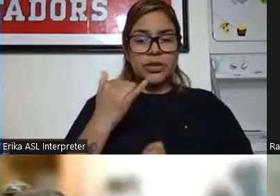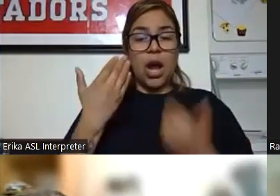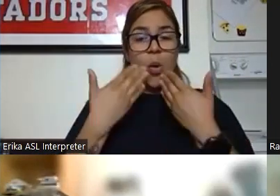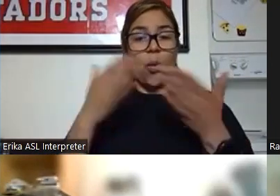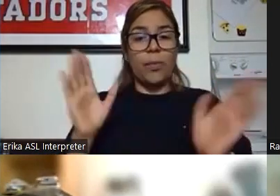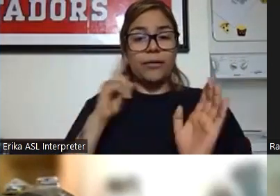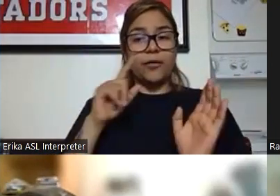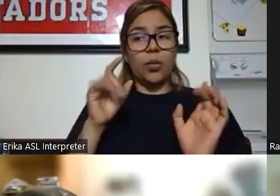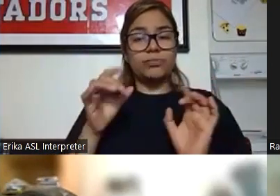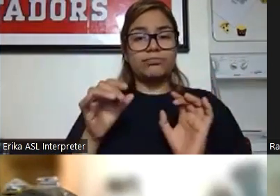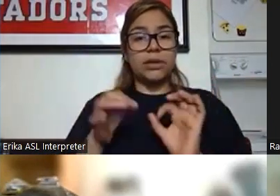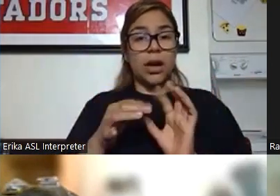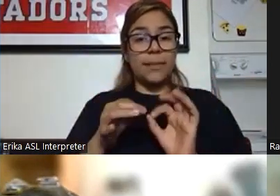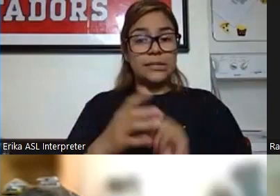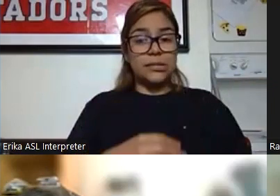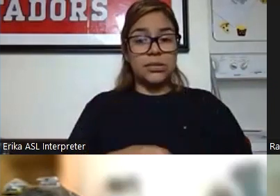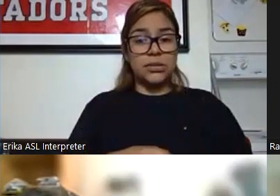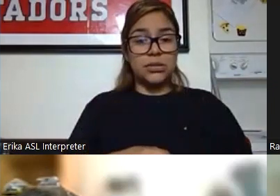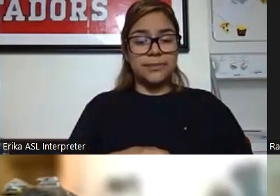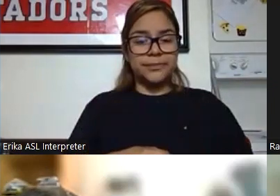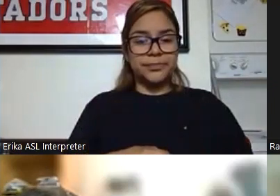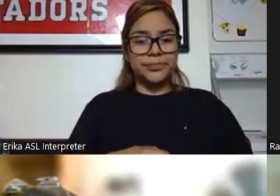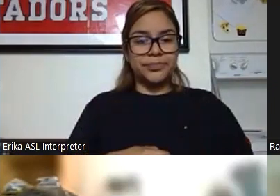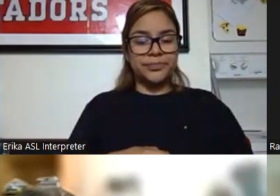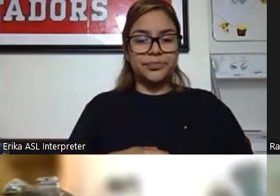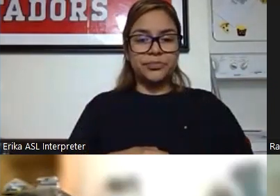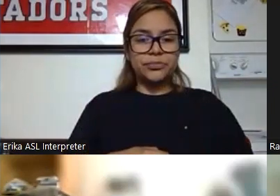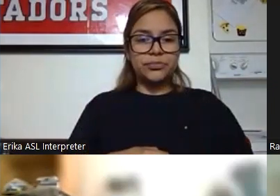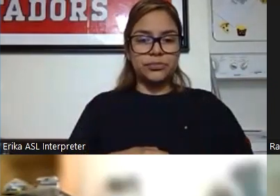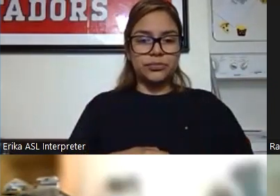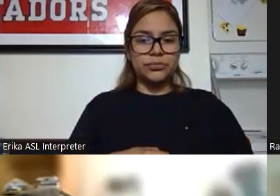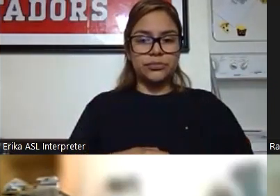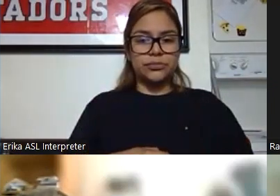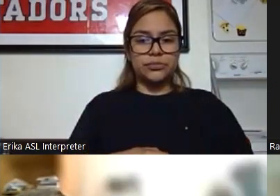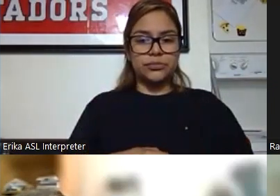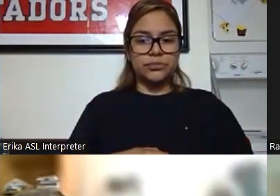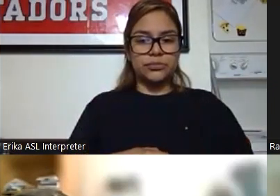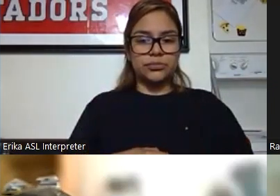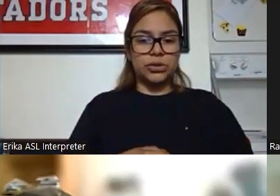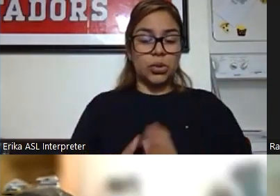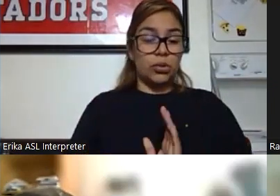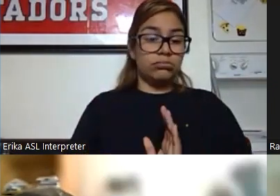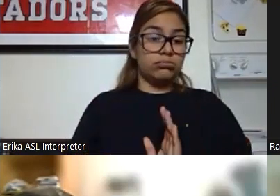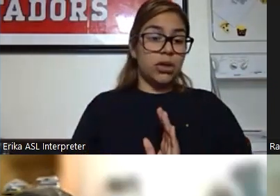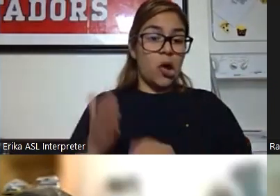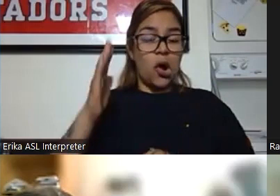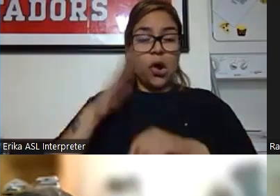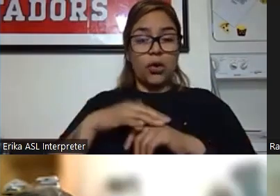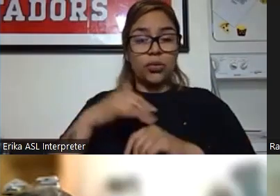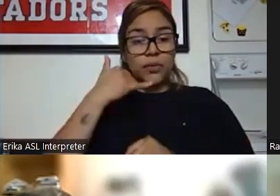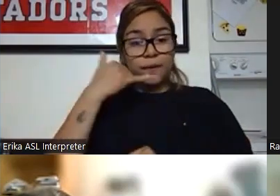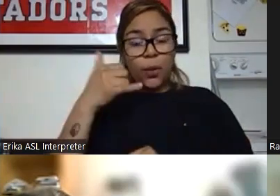comment. If there's anyone, members of the public, either on this Zoom call or on the phone, who wants